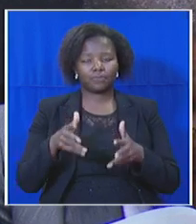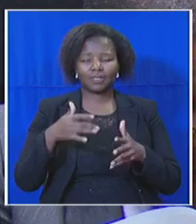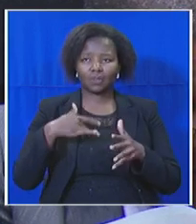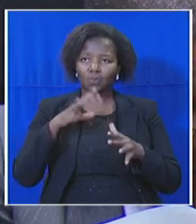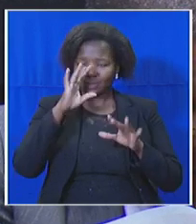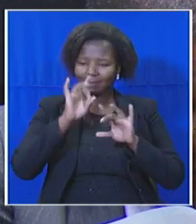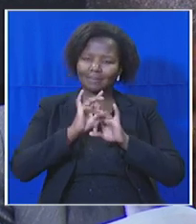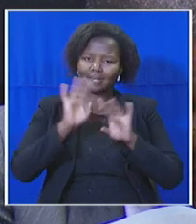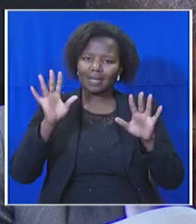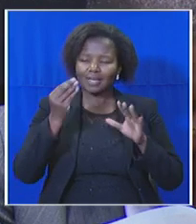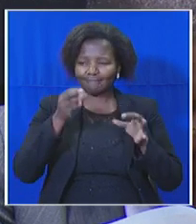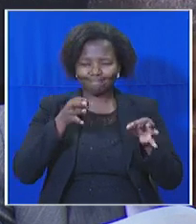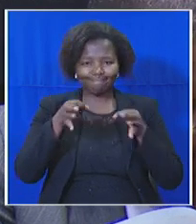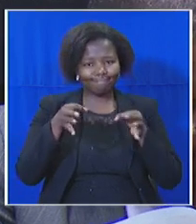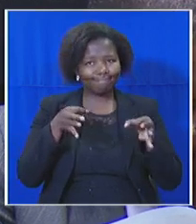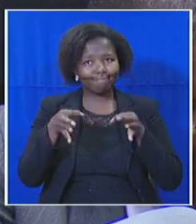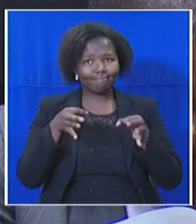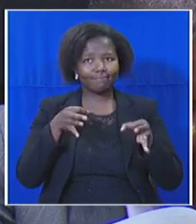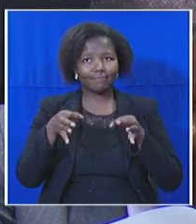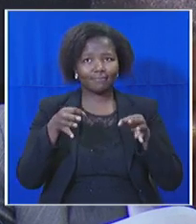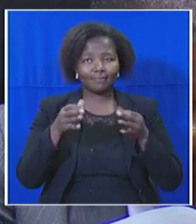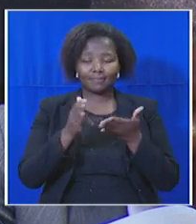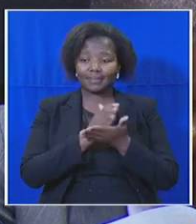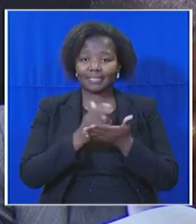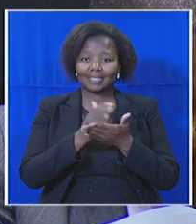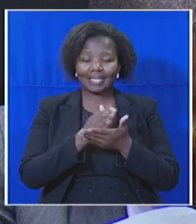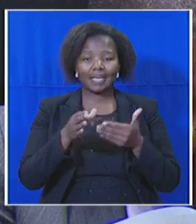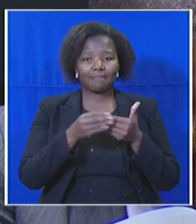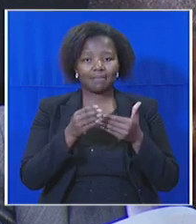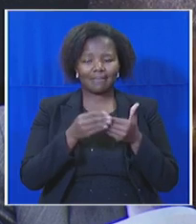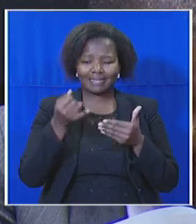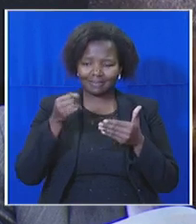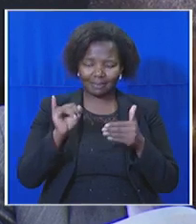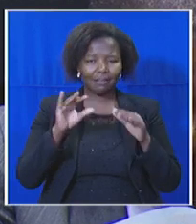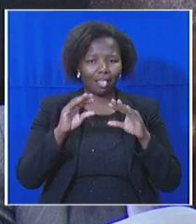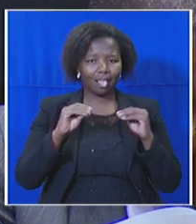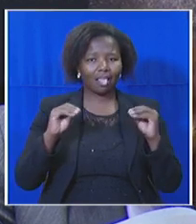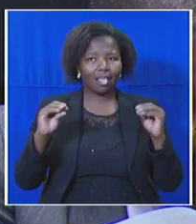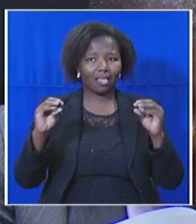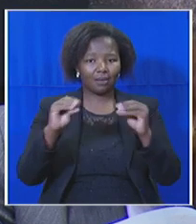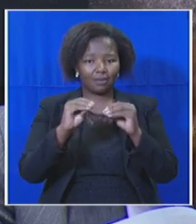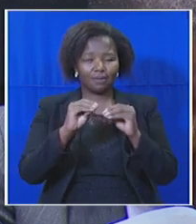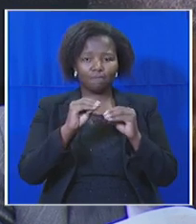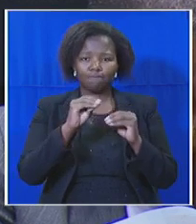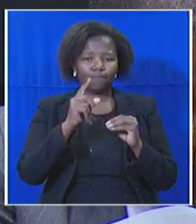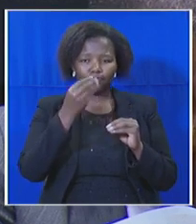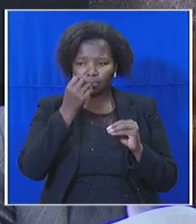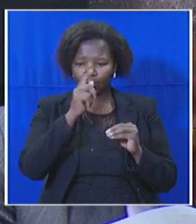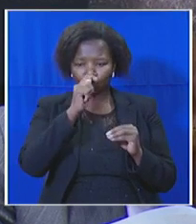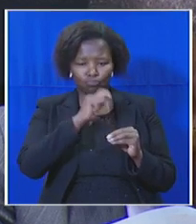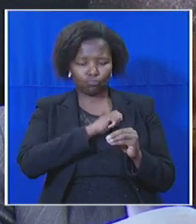on several occasions, certain members are hell-bent on spreading disinformation and